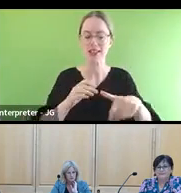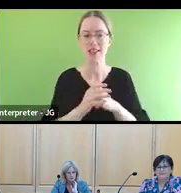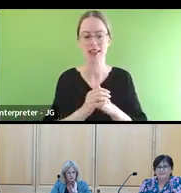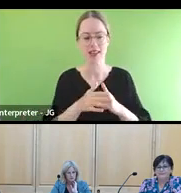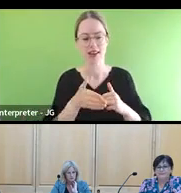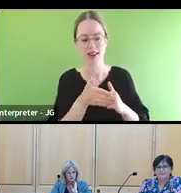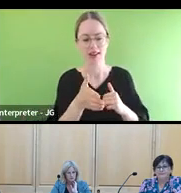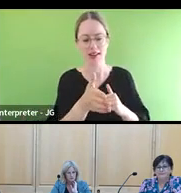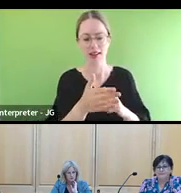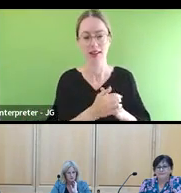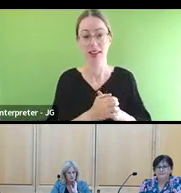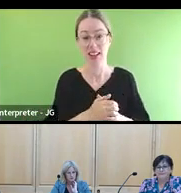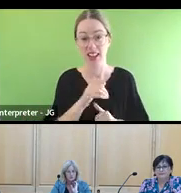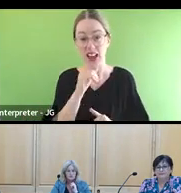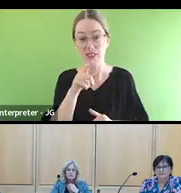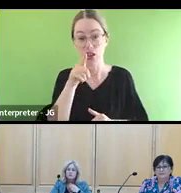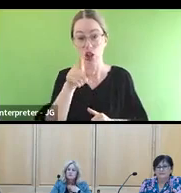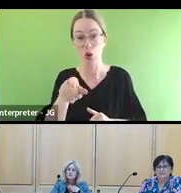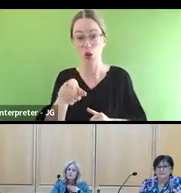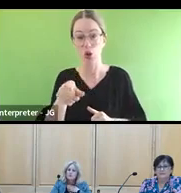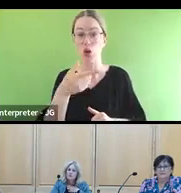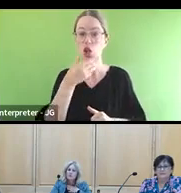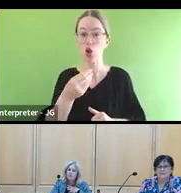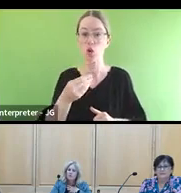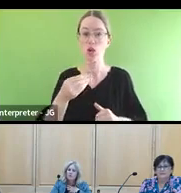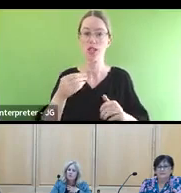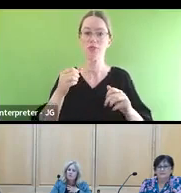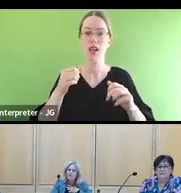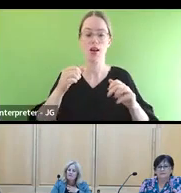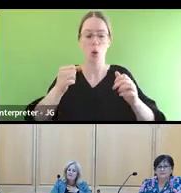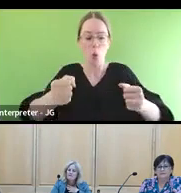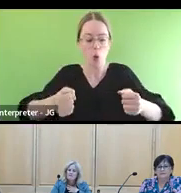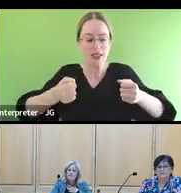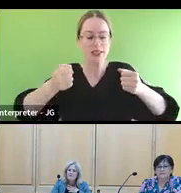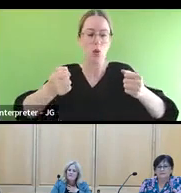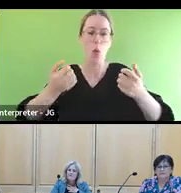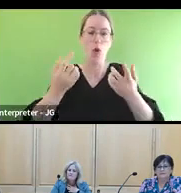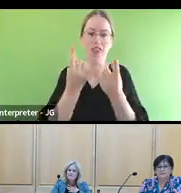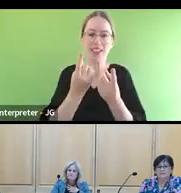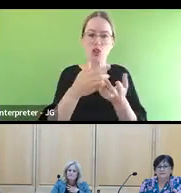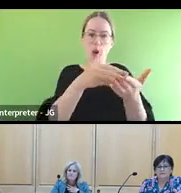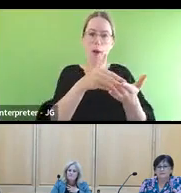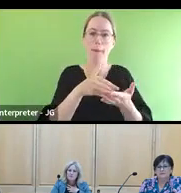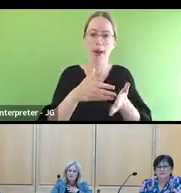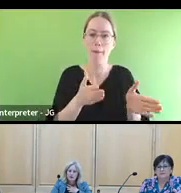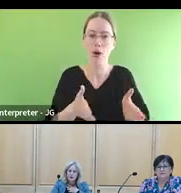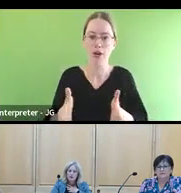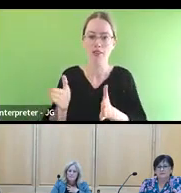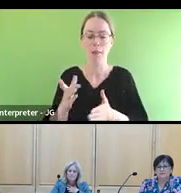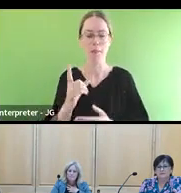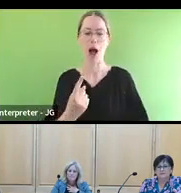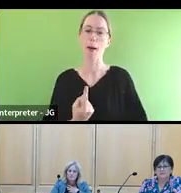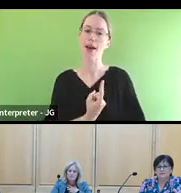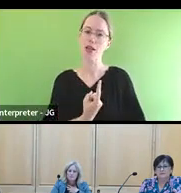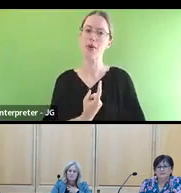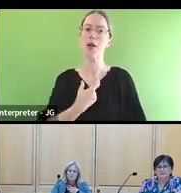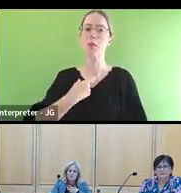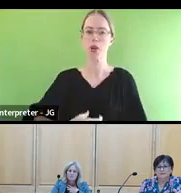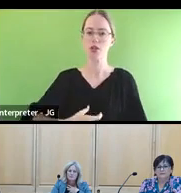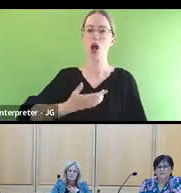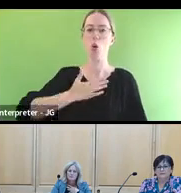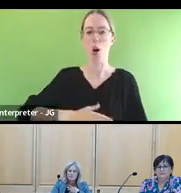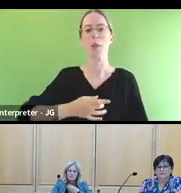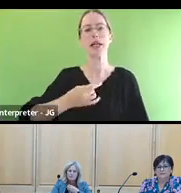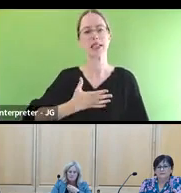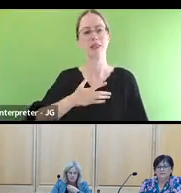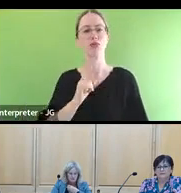go. Now, if you're mobility impaired and you use aids and appliances, like myself, but I'm still independent and like to be able to drive